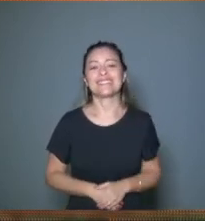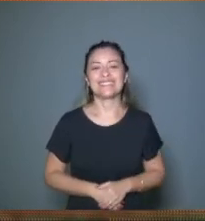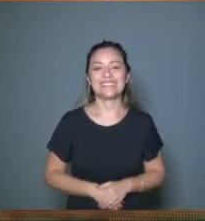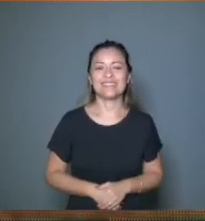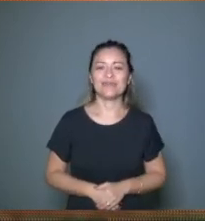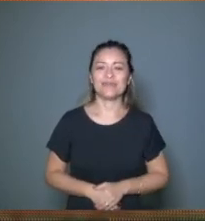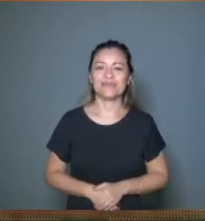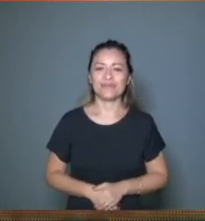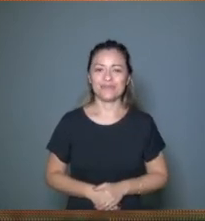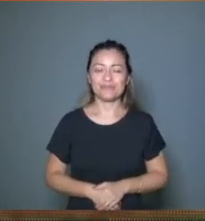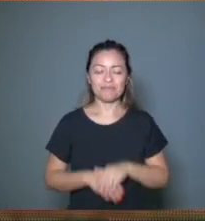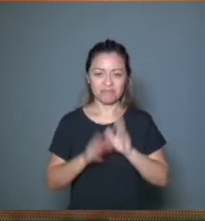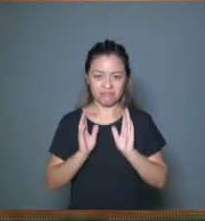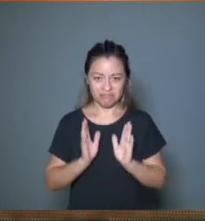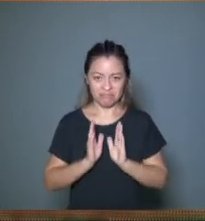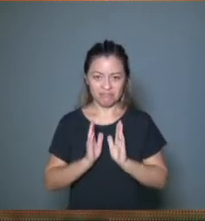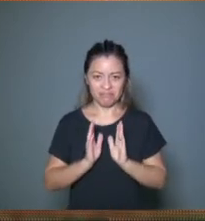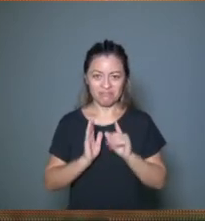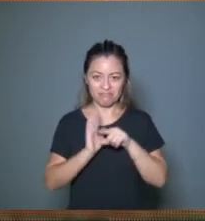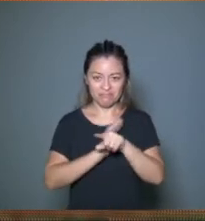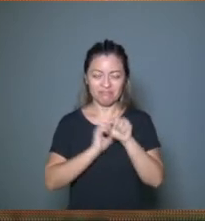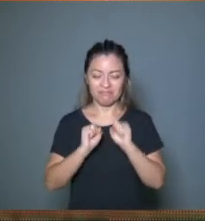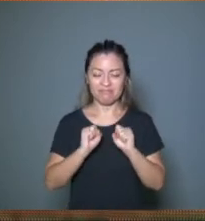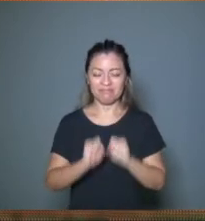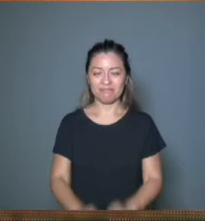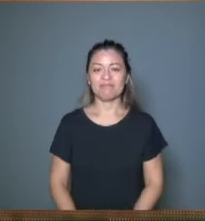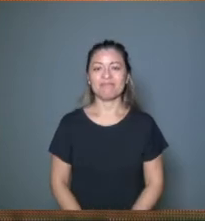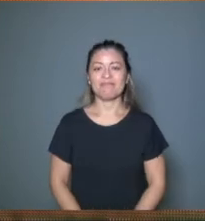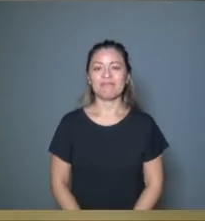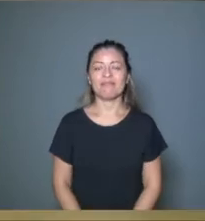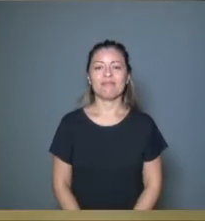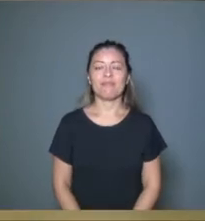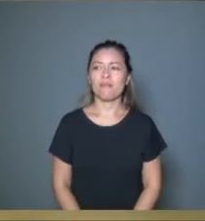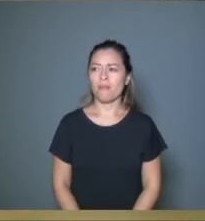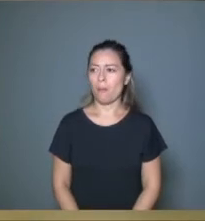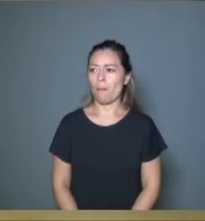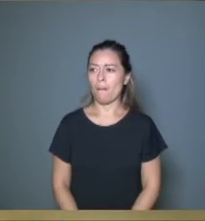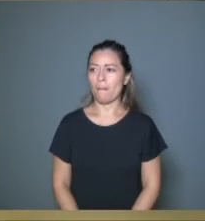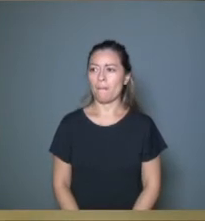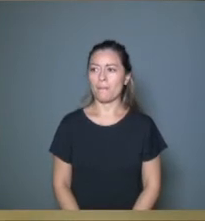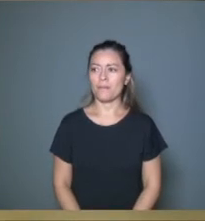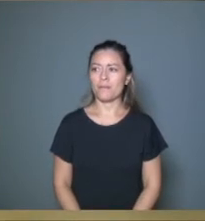Citibank. Thank you. Hello, Gabriel. You can ask your question.